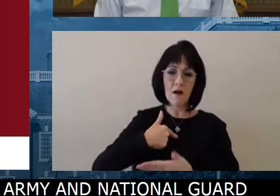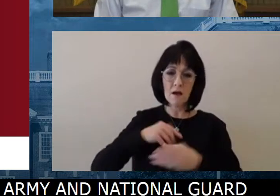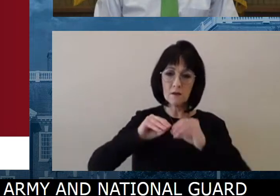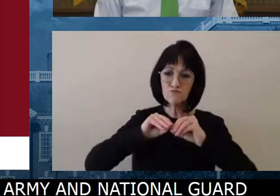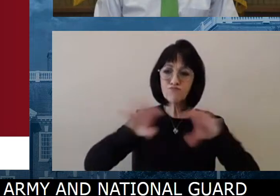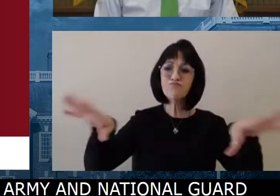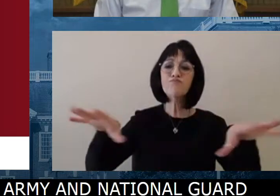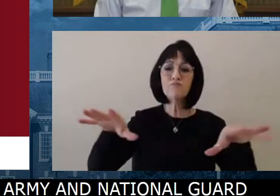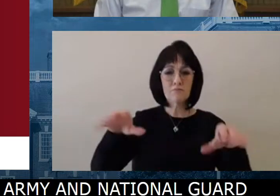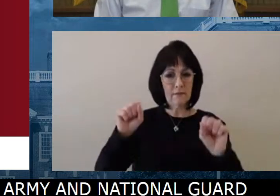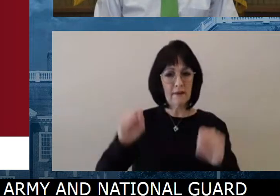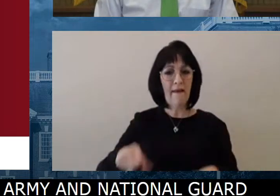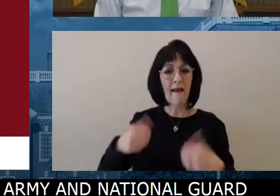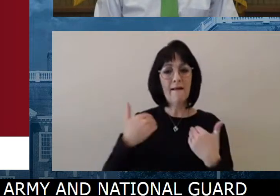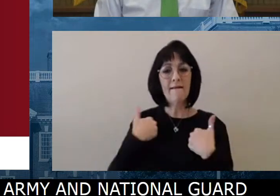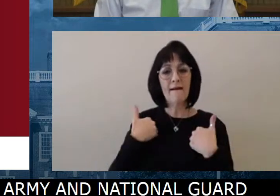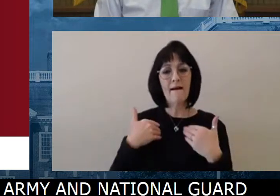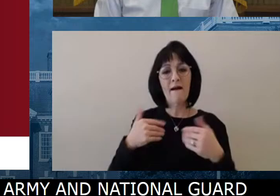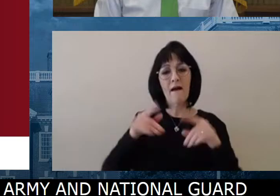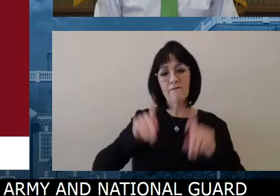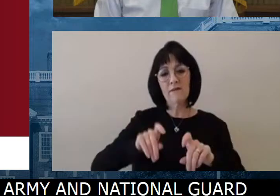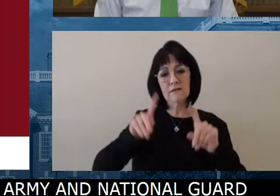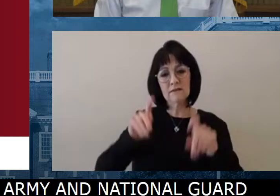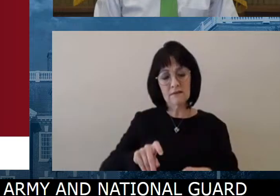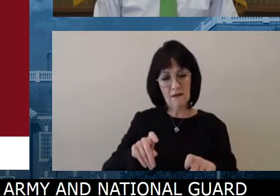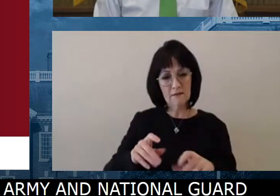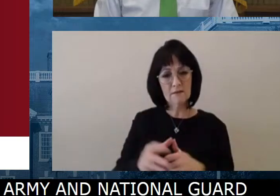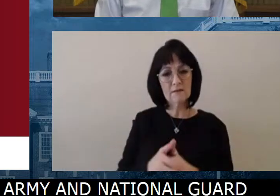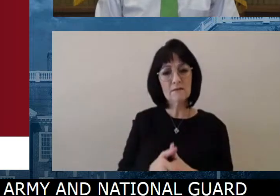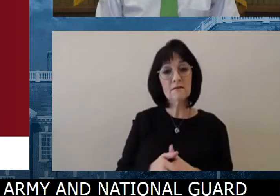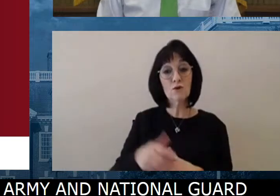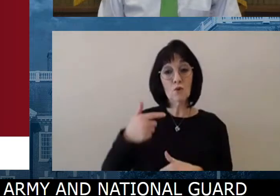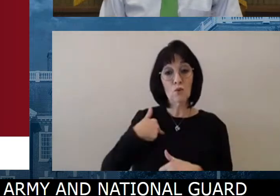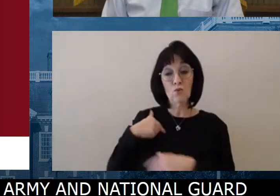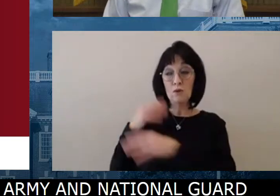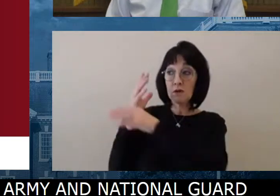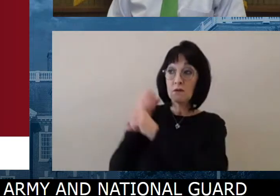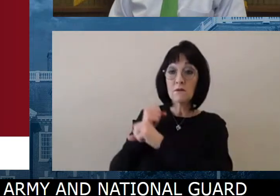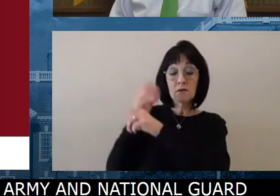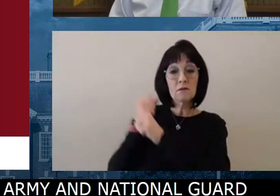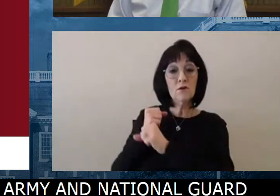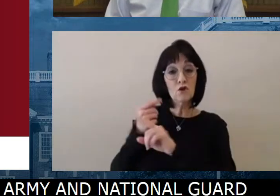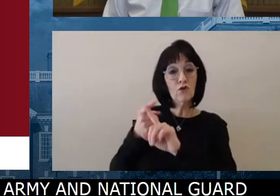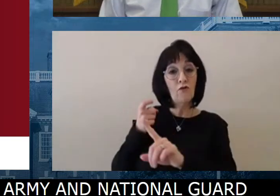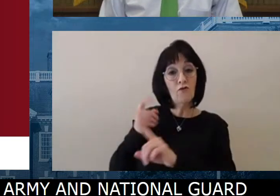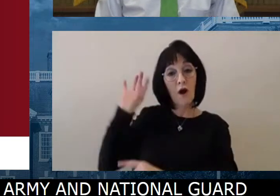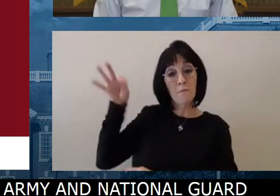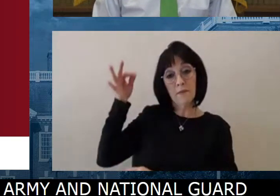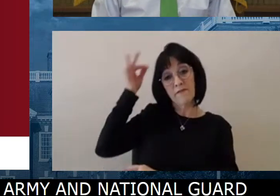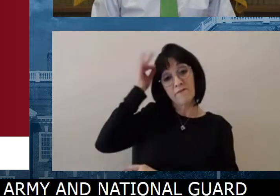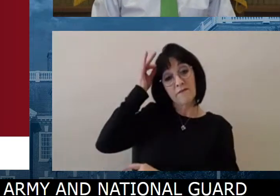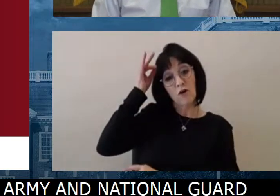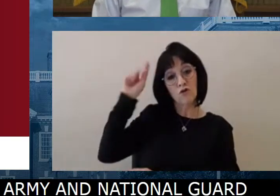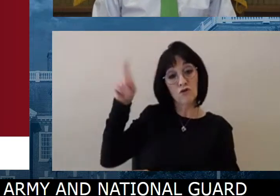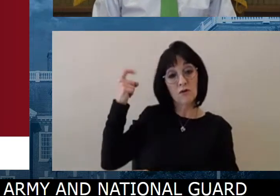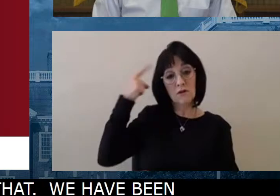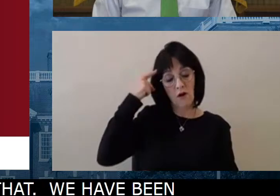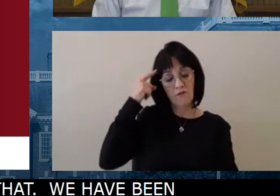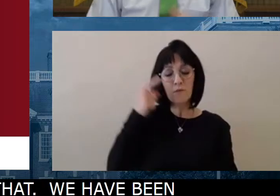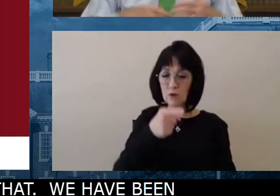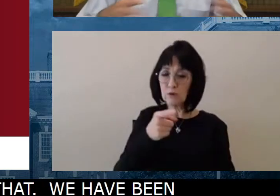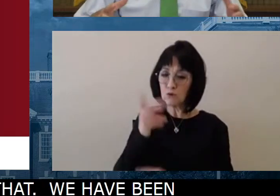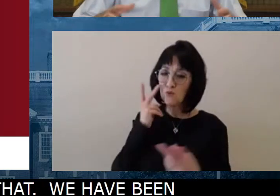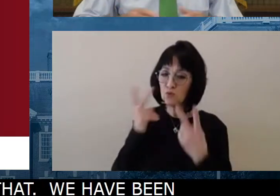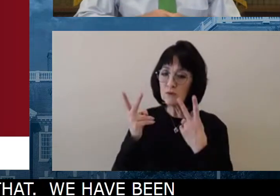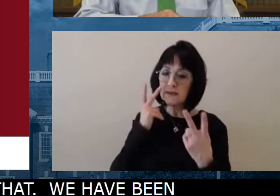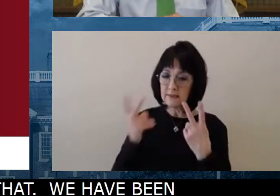mirror the allocation of supply that we're getting from the federal government. You'll see, and you've been hearing me say for weeks now, that